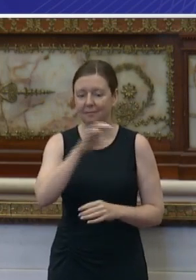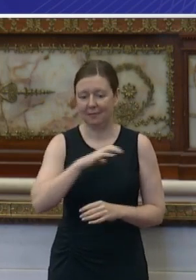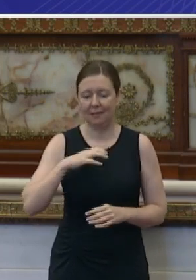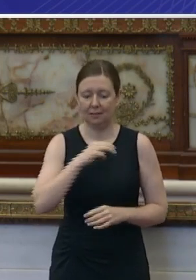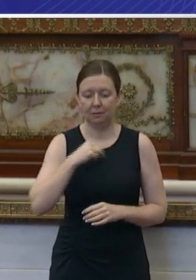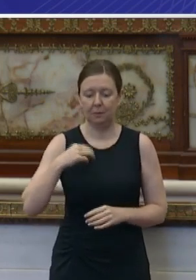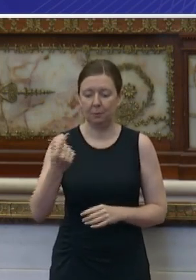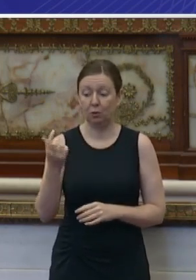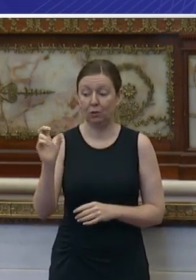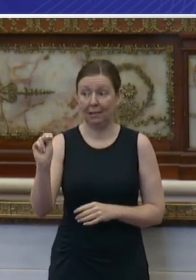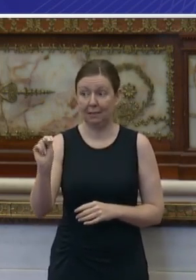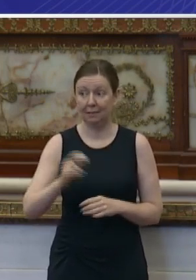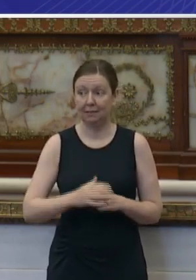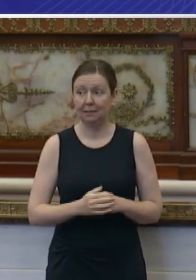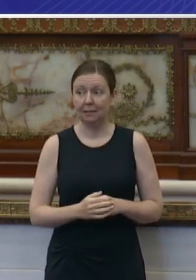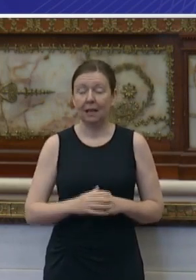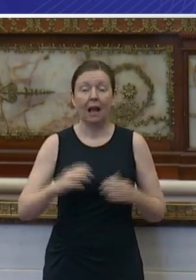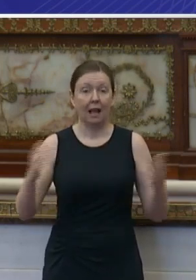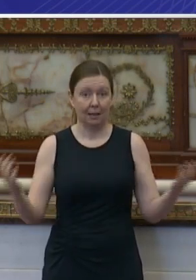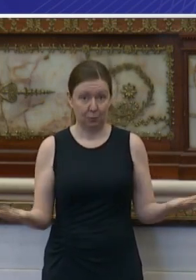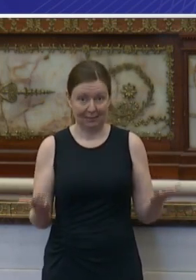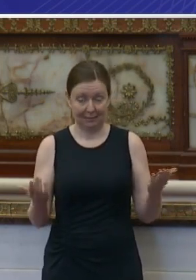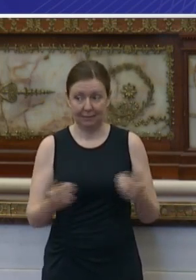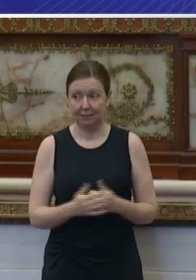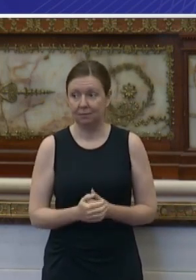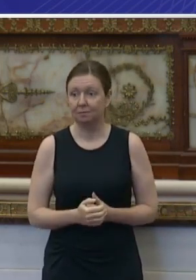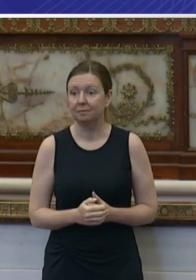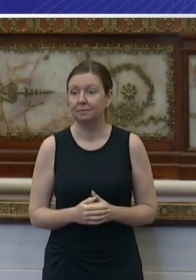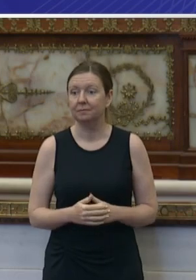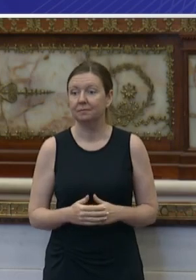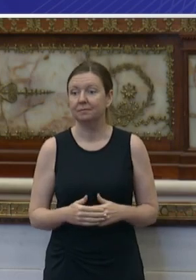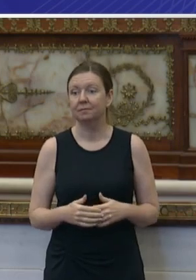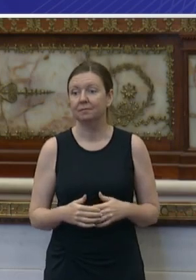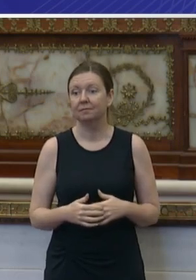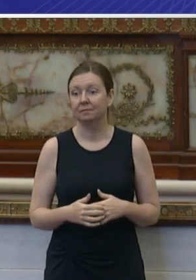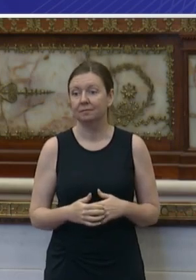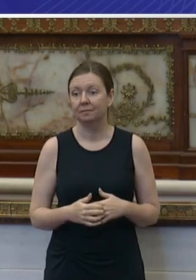Councilmember Green. I am present.